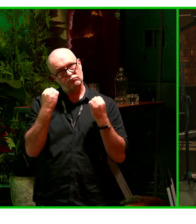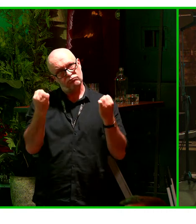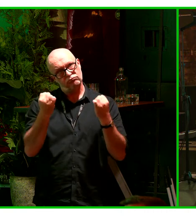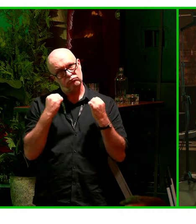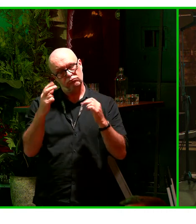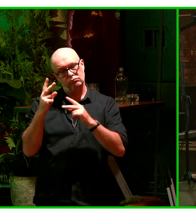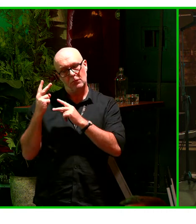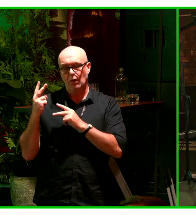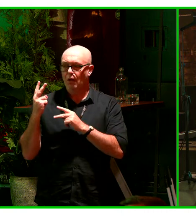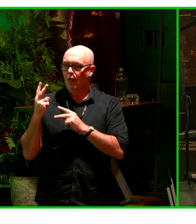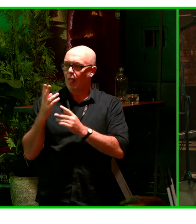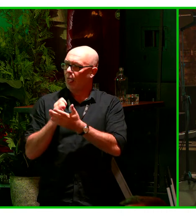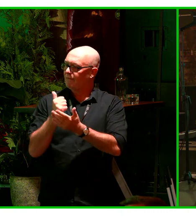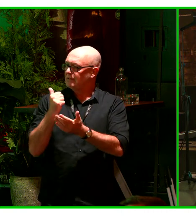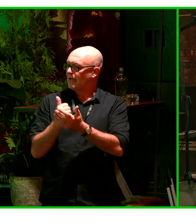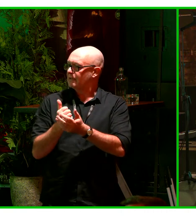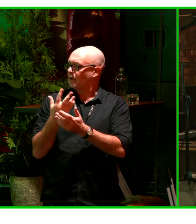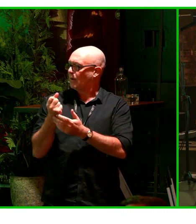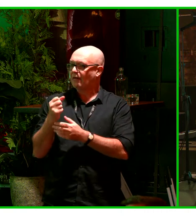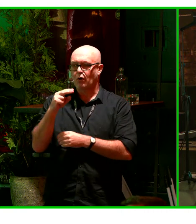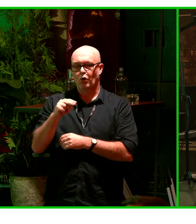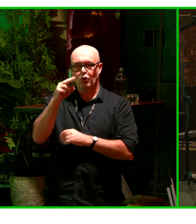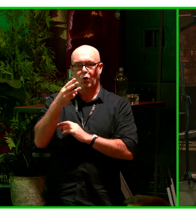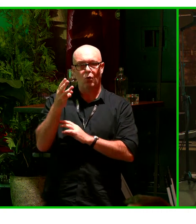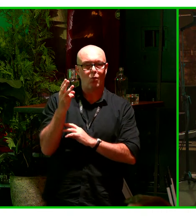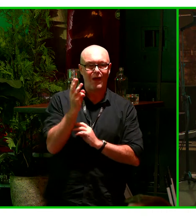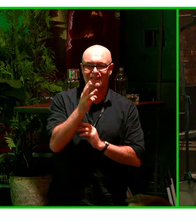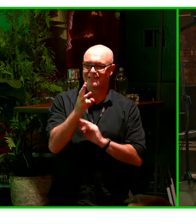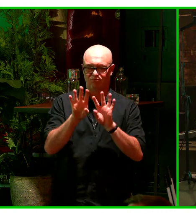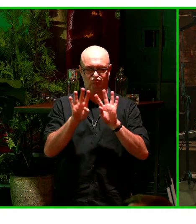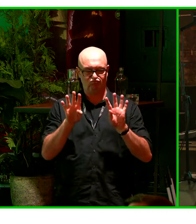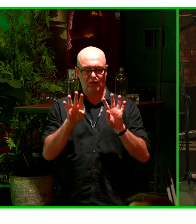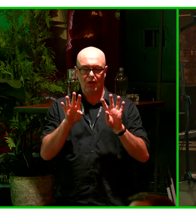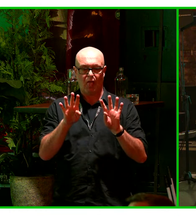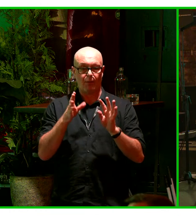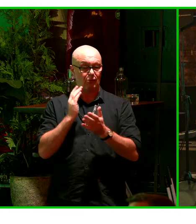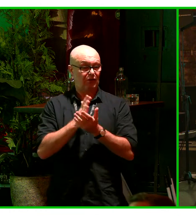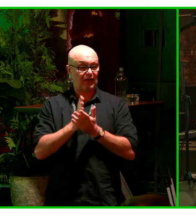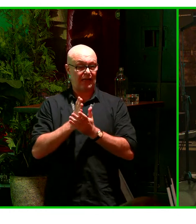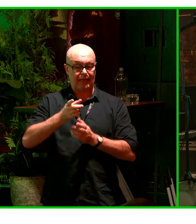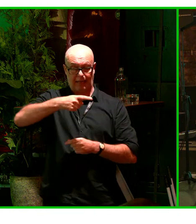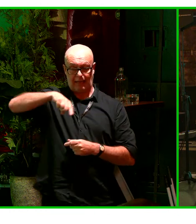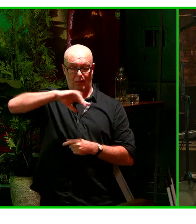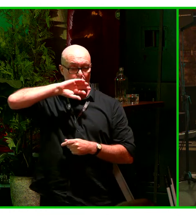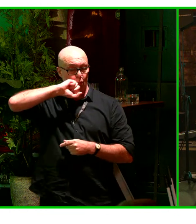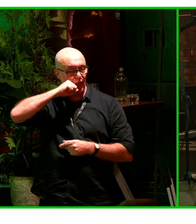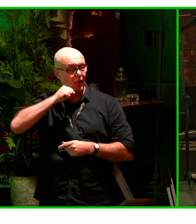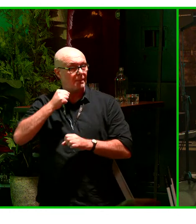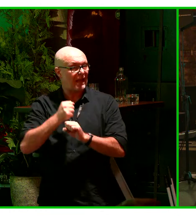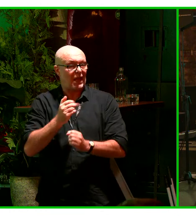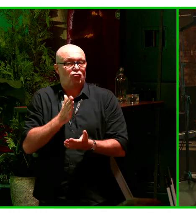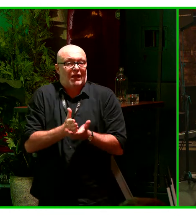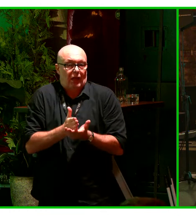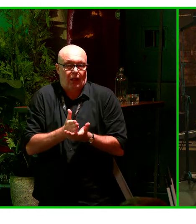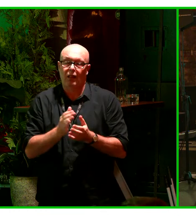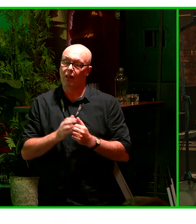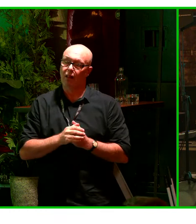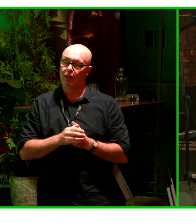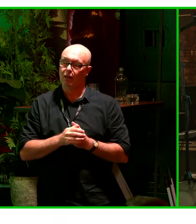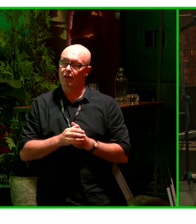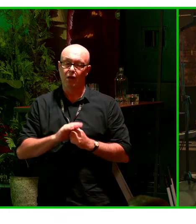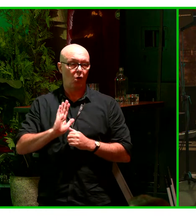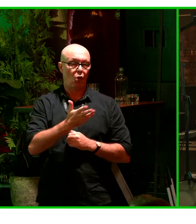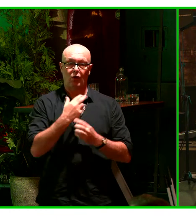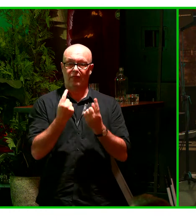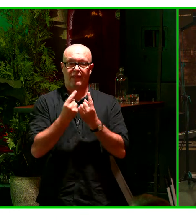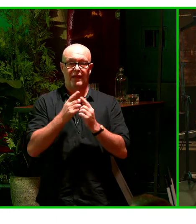brilliant actually that you've got one Northwest on this stage, and you know, we're the people that will make it real, aren't we? You know, you hear these high level messages from COP, all the things you've